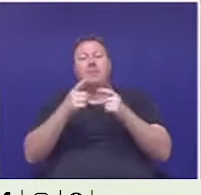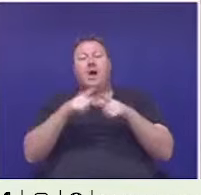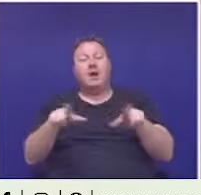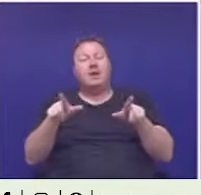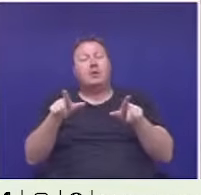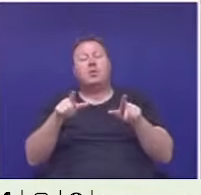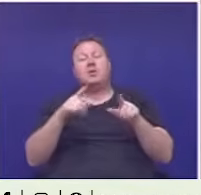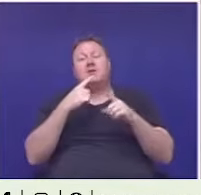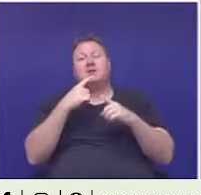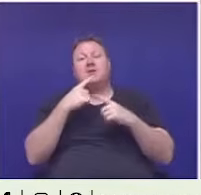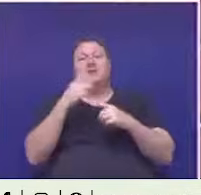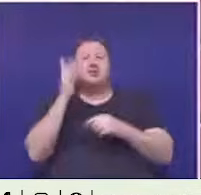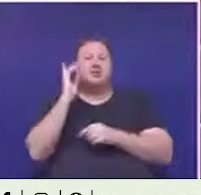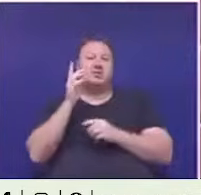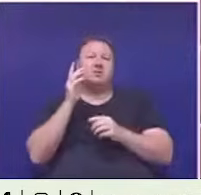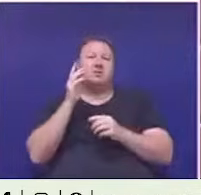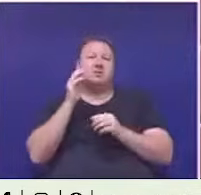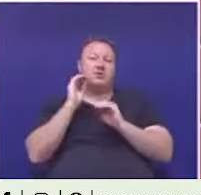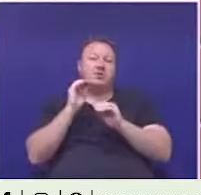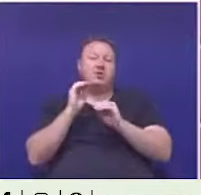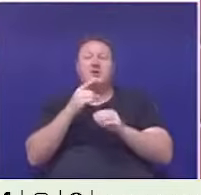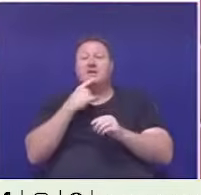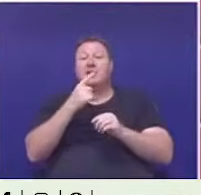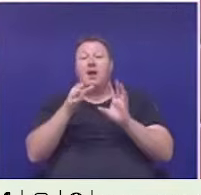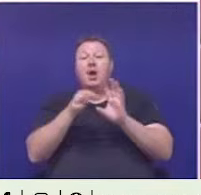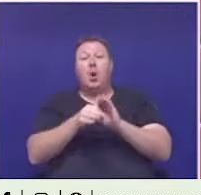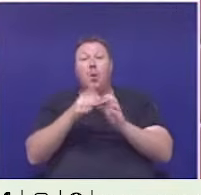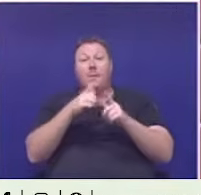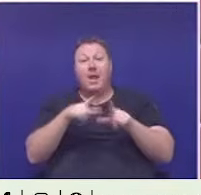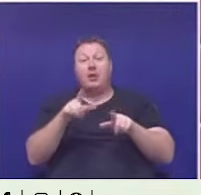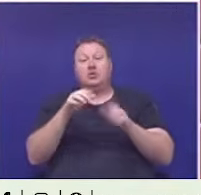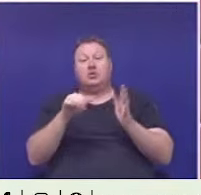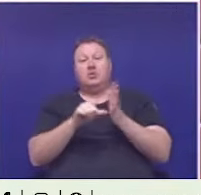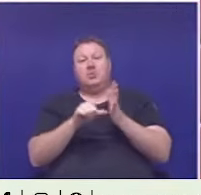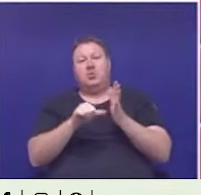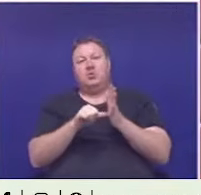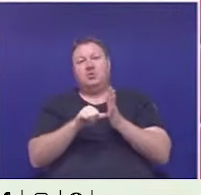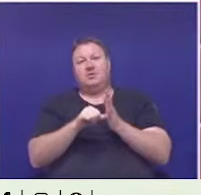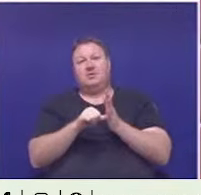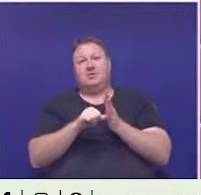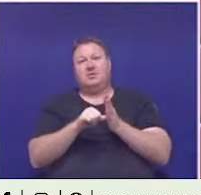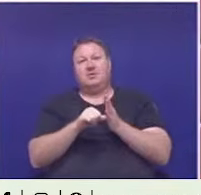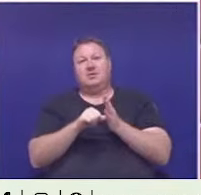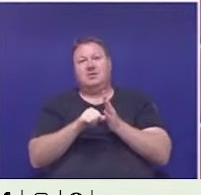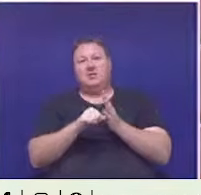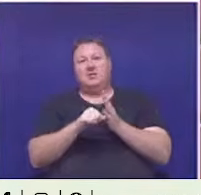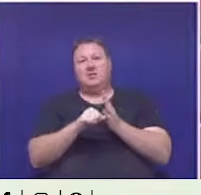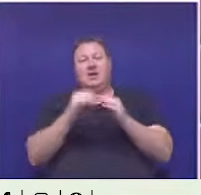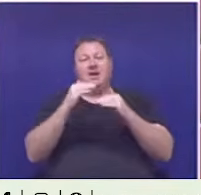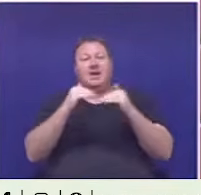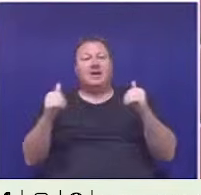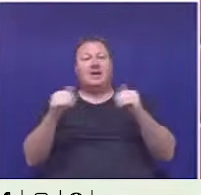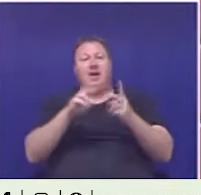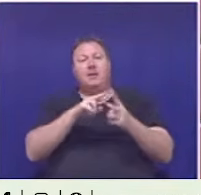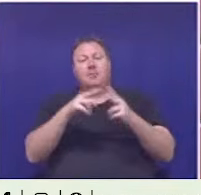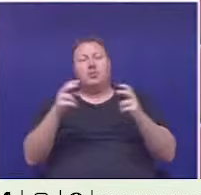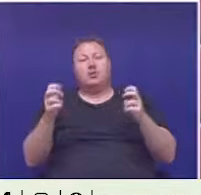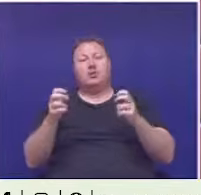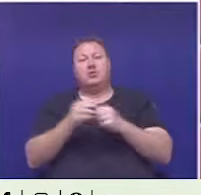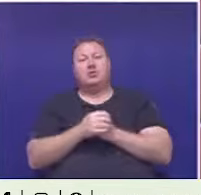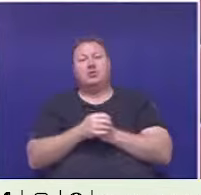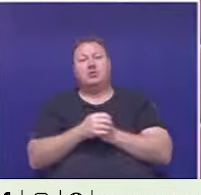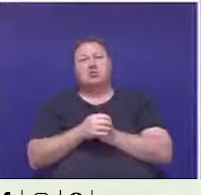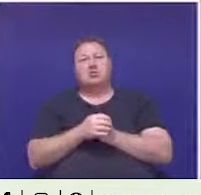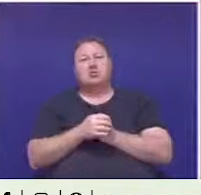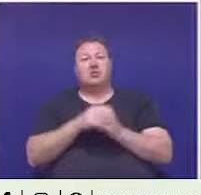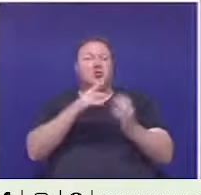also a skill that's needed. If we're saying home languages are important in being able to bridge the gap between not being able